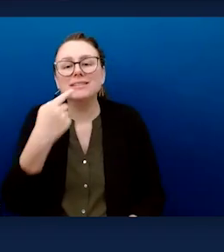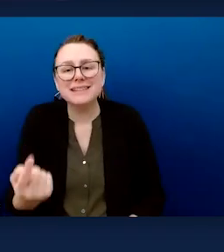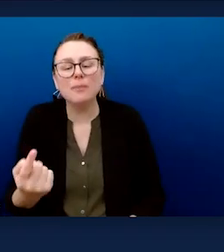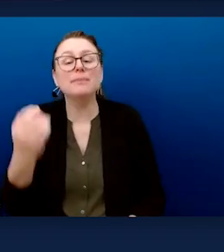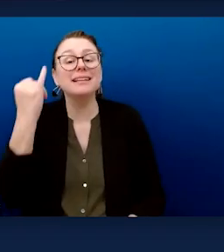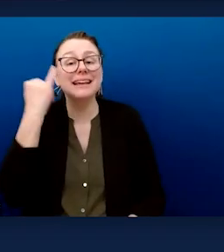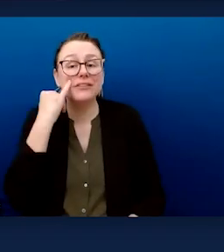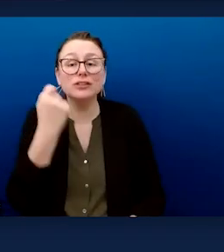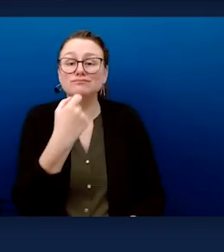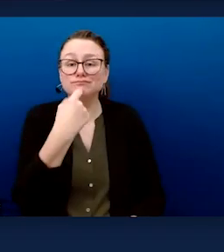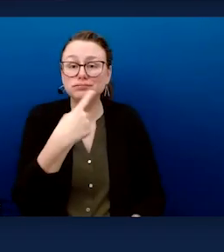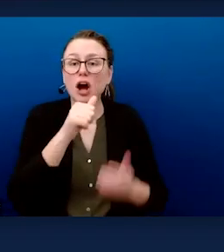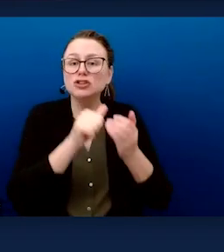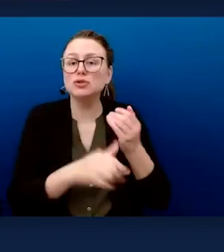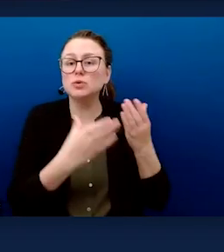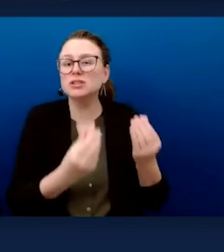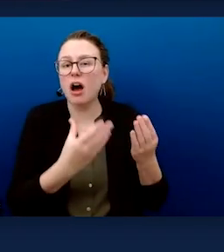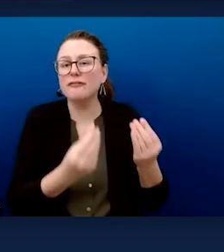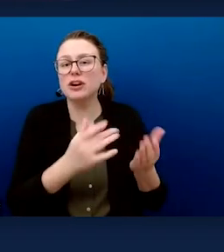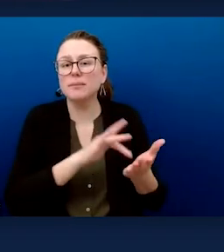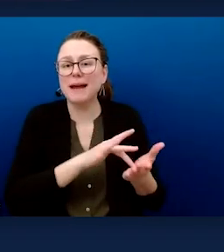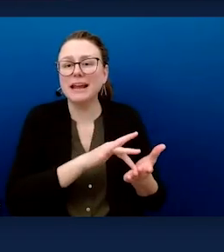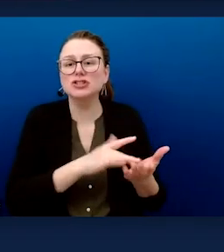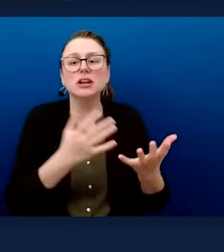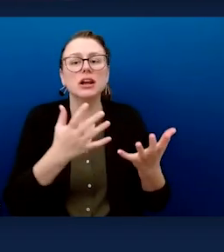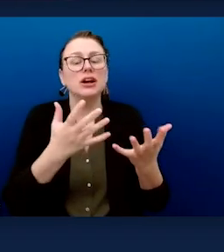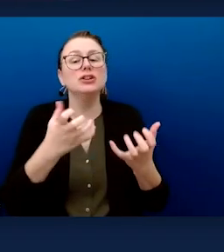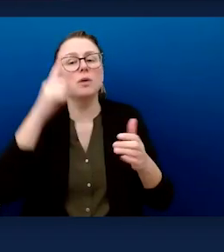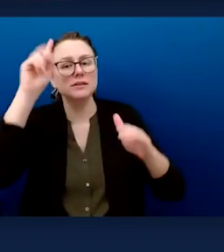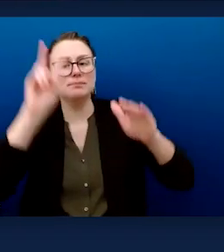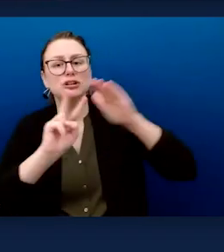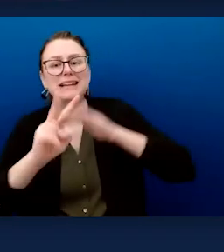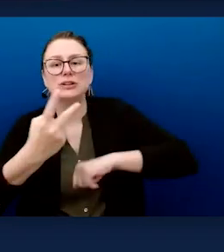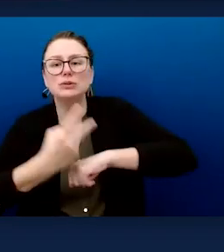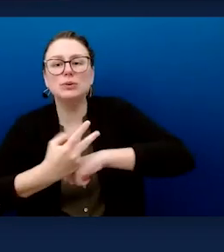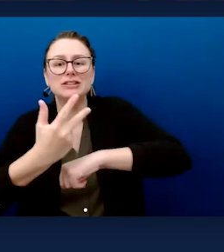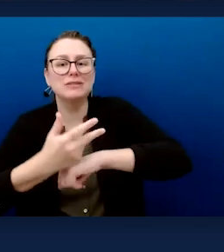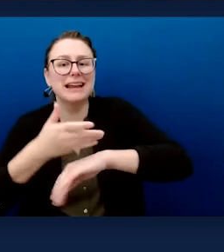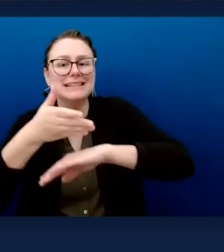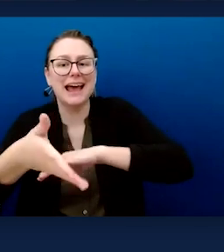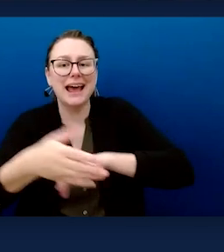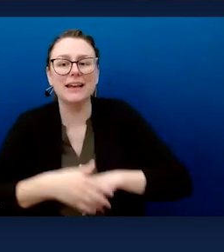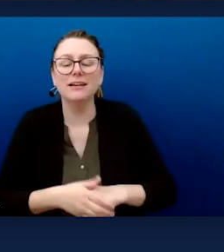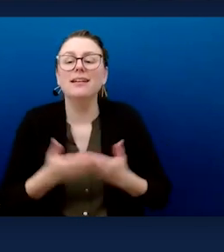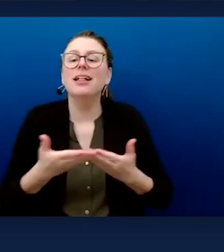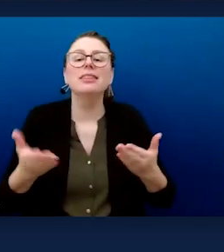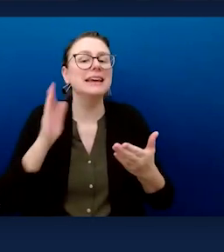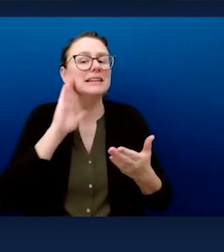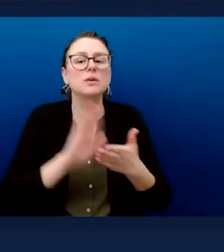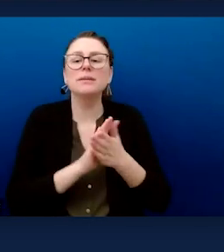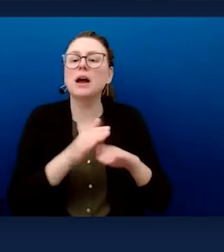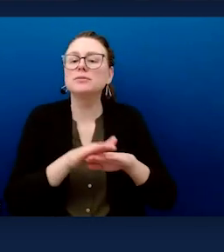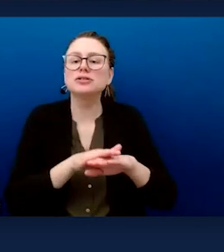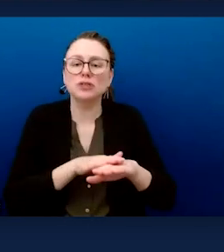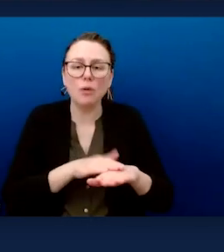stool softeners, you want to look like 2 to 3 days down the road, because things slow down in terms of your